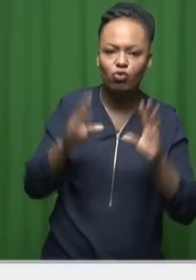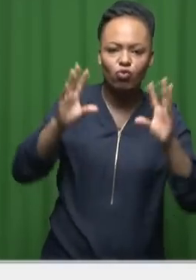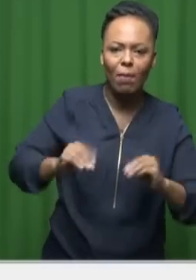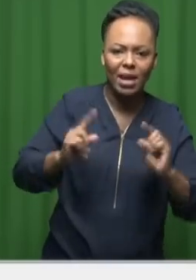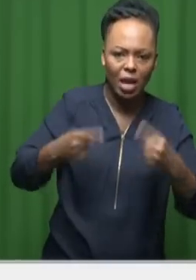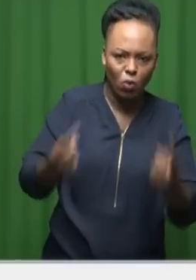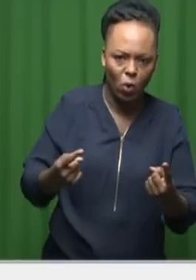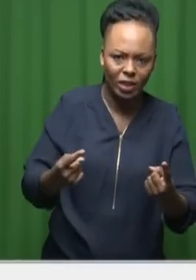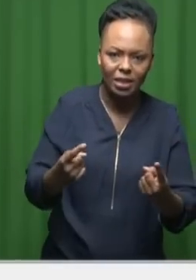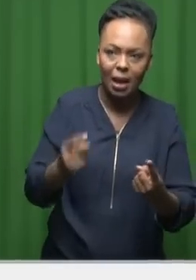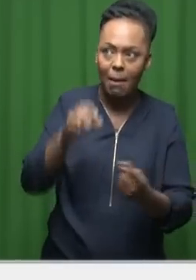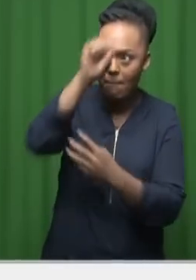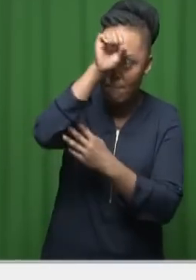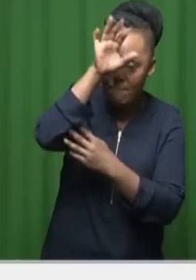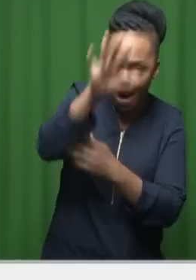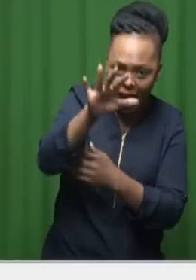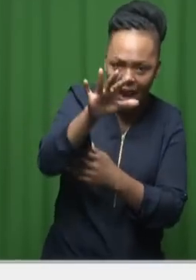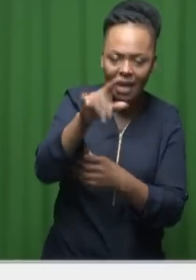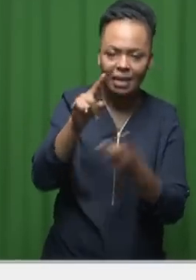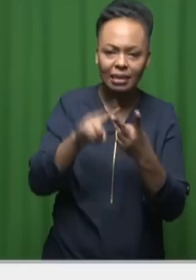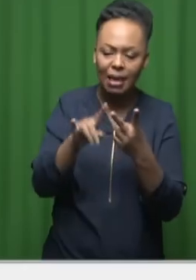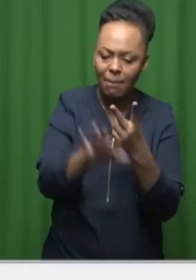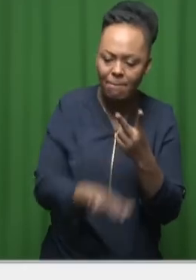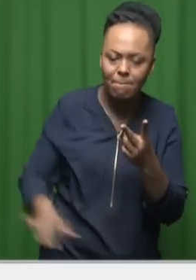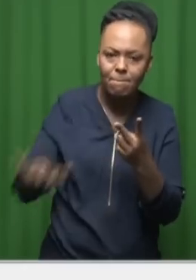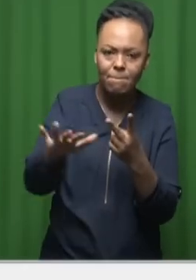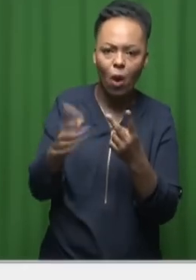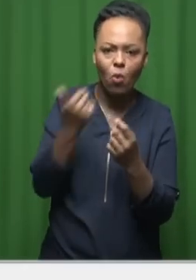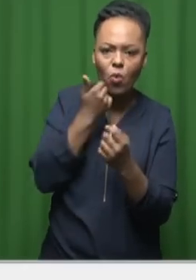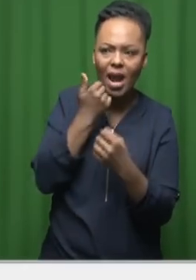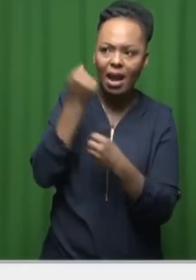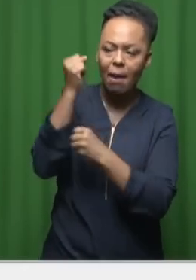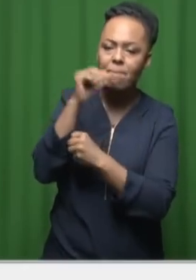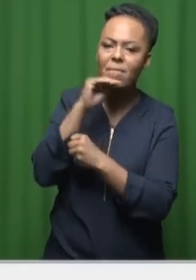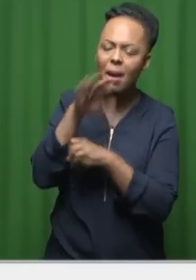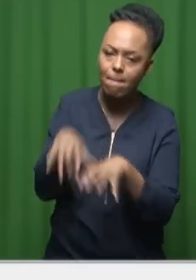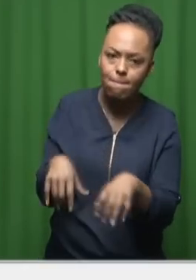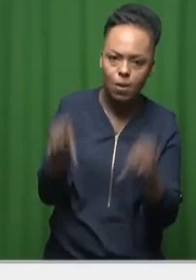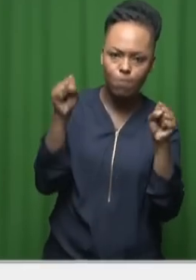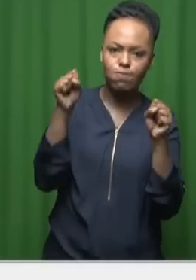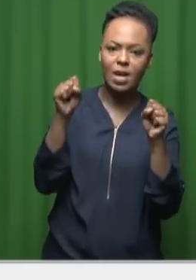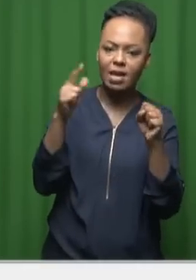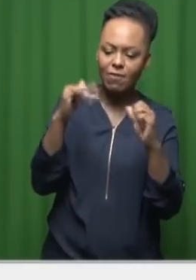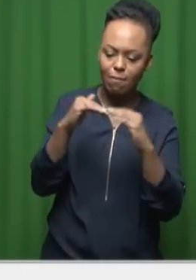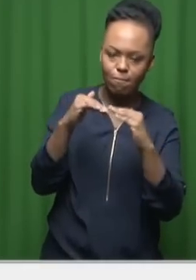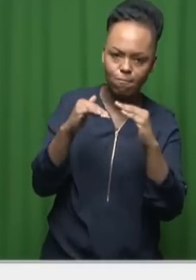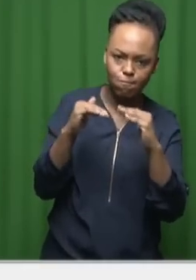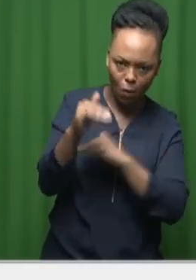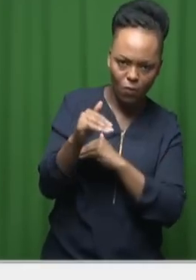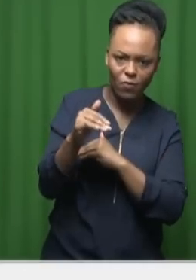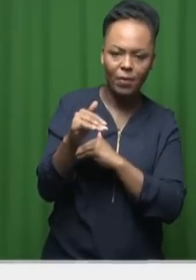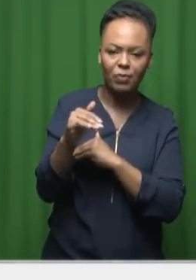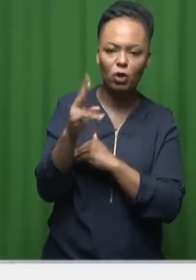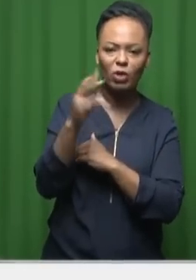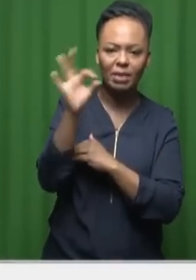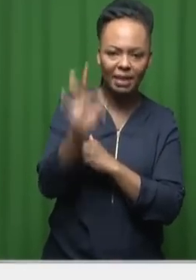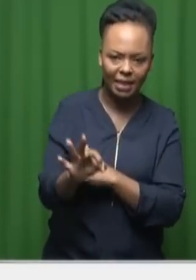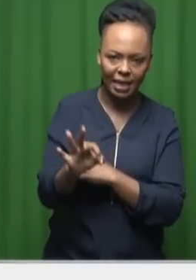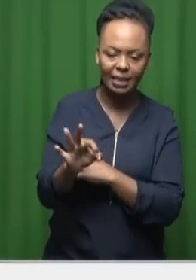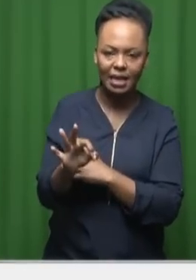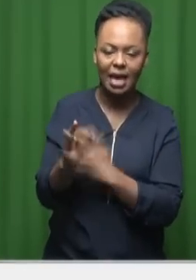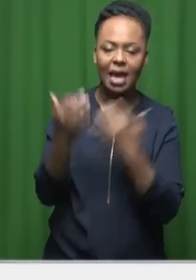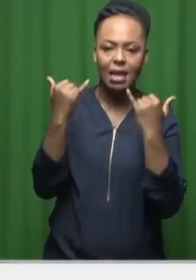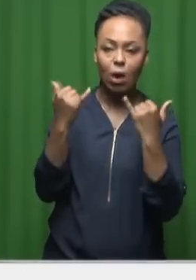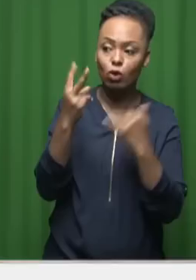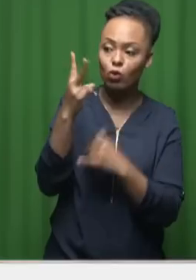the whole mining and smelting industry would more or less shut down if they go beyond 20%. So they give us